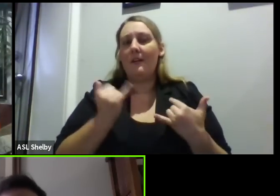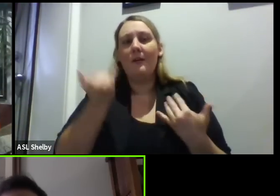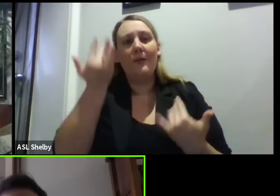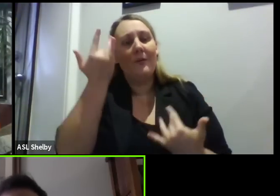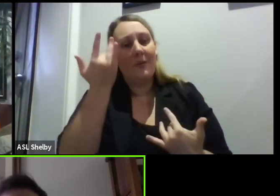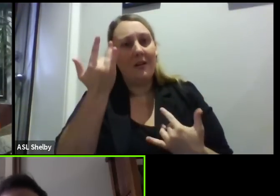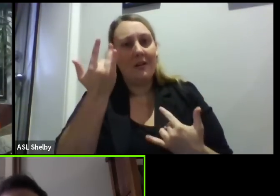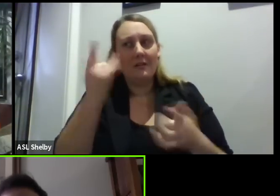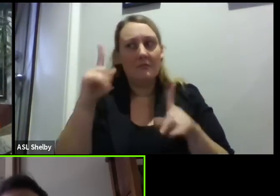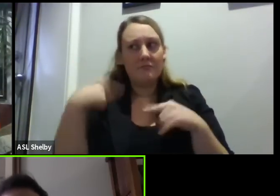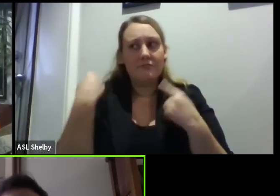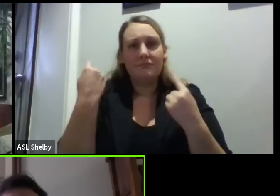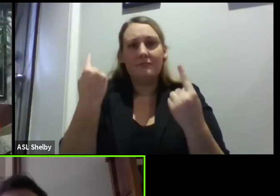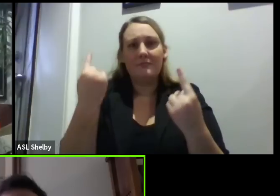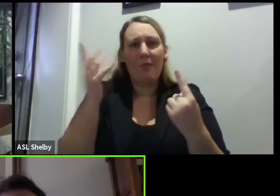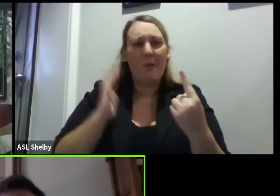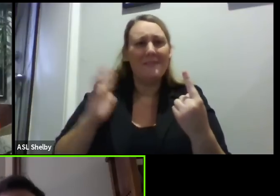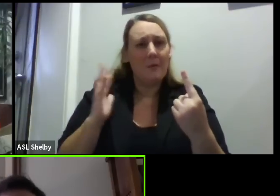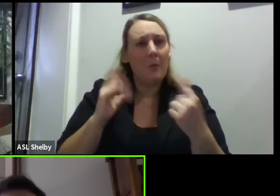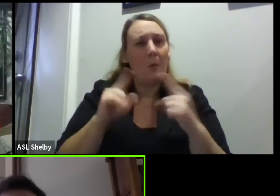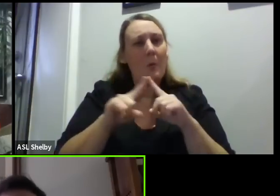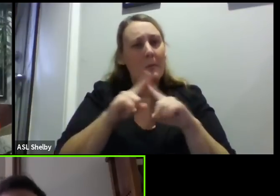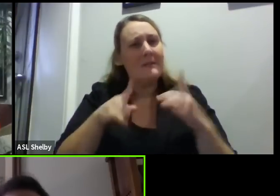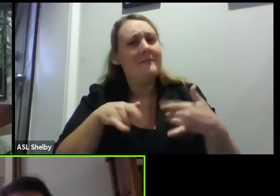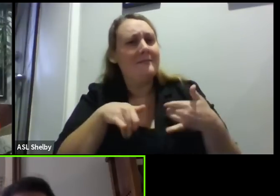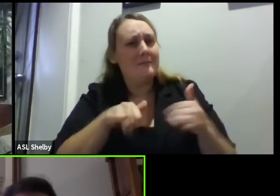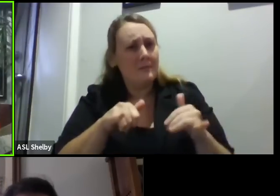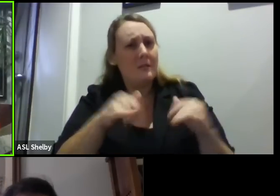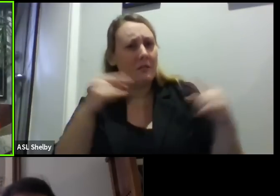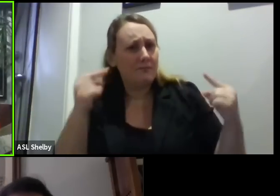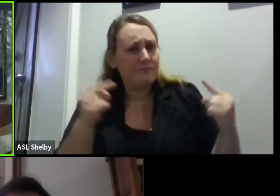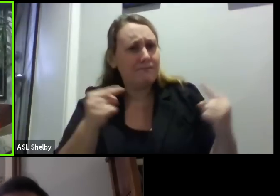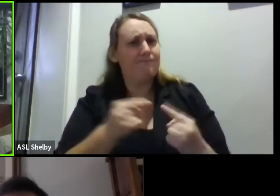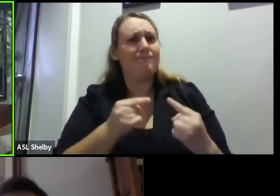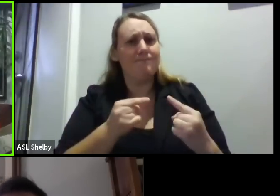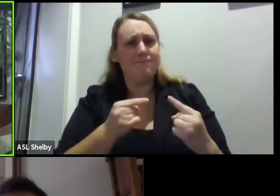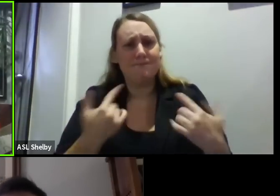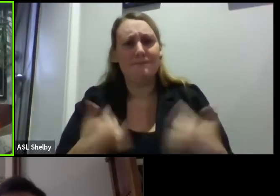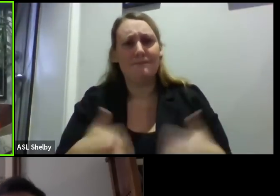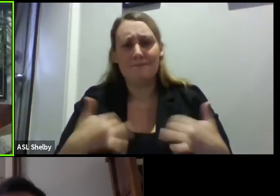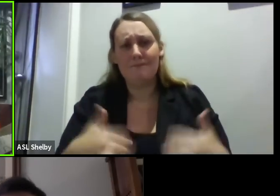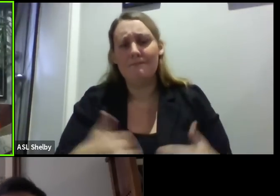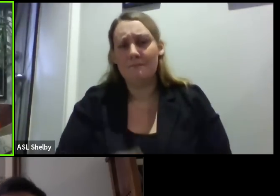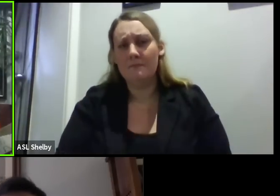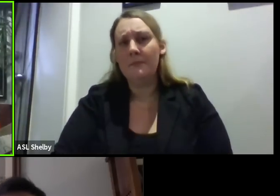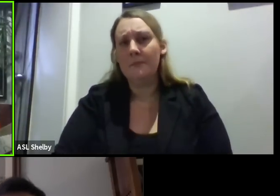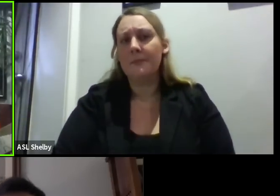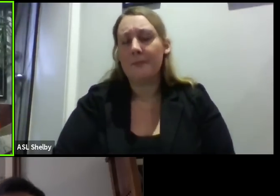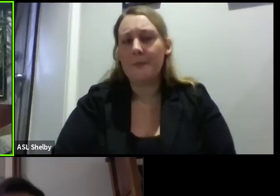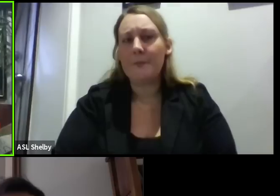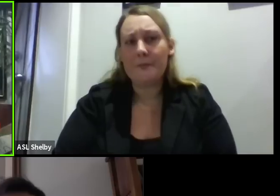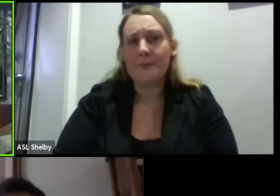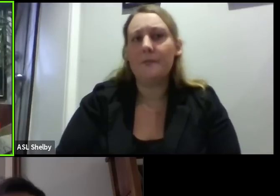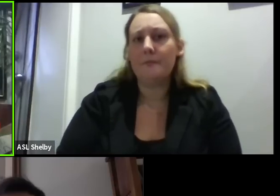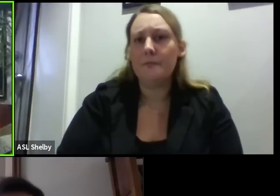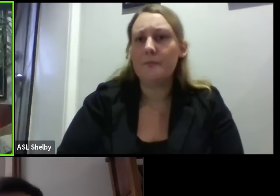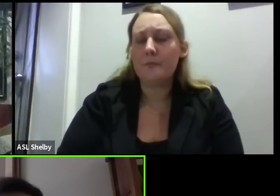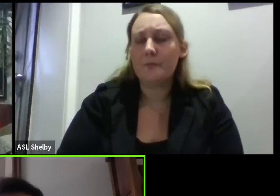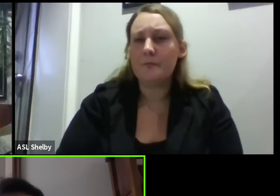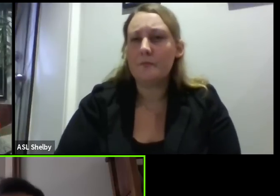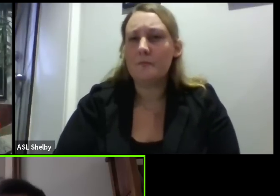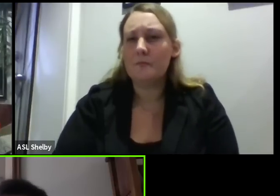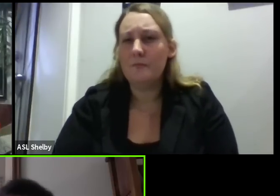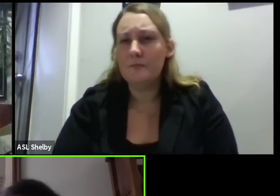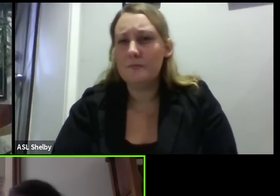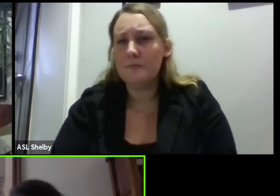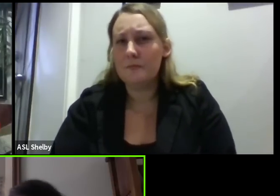so, it's still very painful. So, estoy aquí nuevamente luchando por mi comunidad. Estamos pasando mucha dificultad